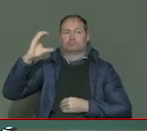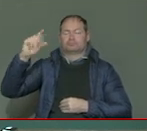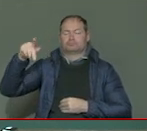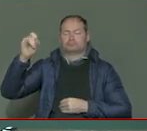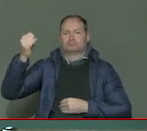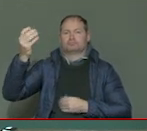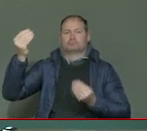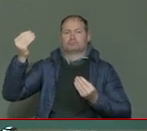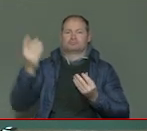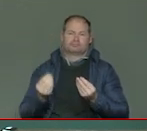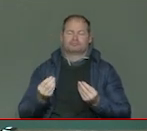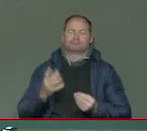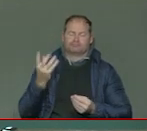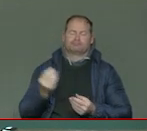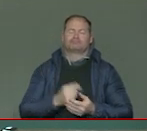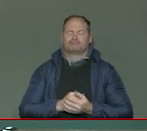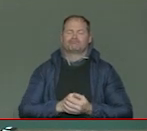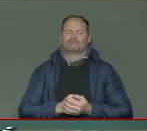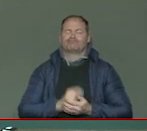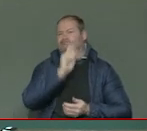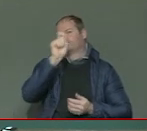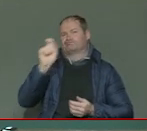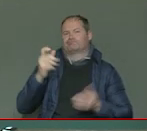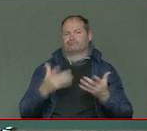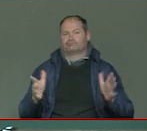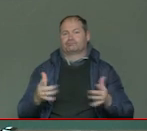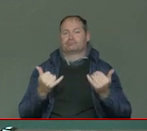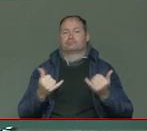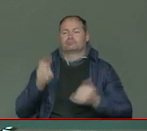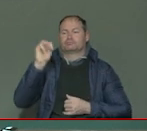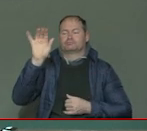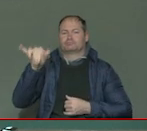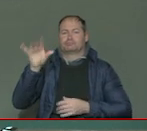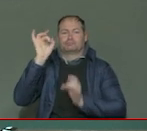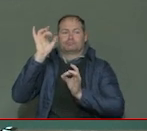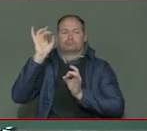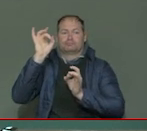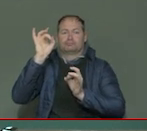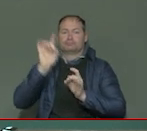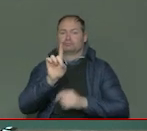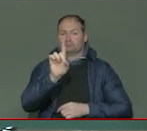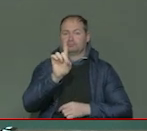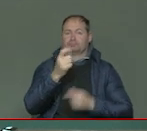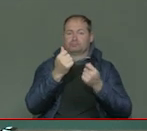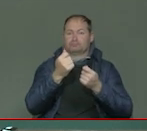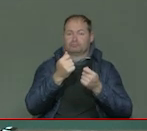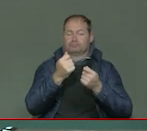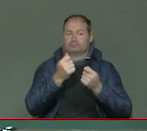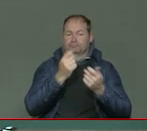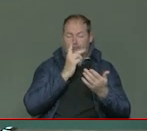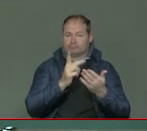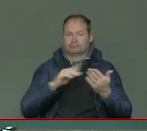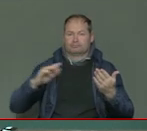say, the following information on the May bank statement received did not appear in the cash journal. So what does that tell you?